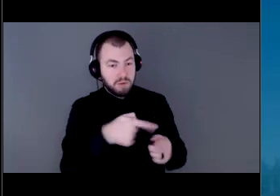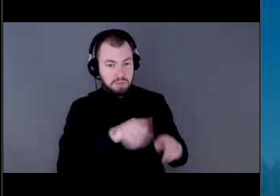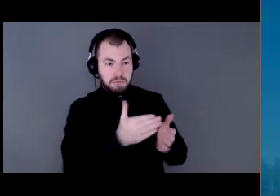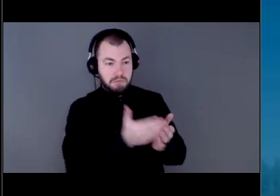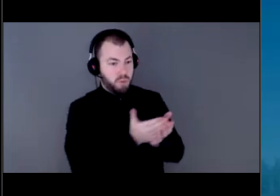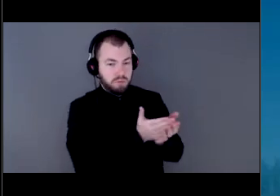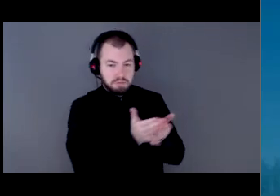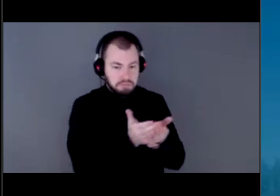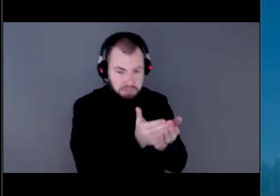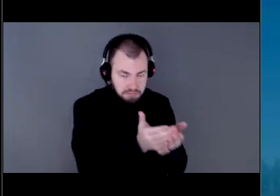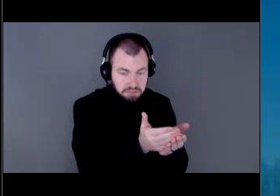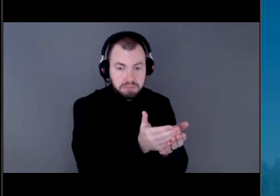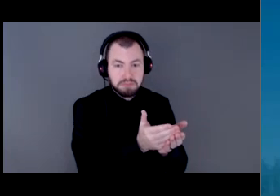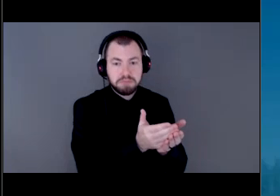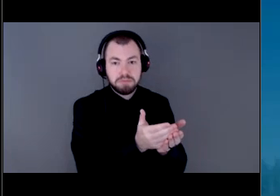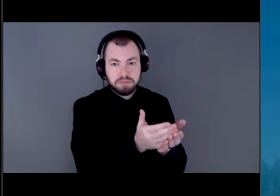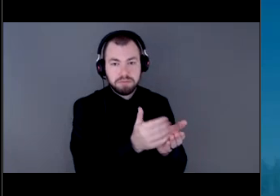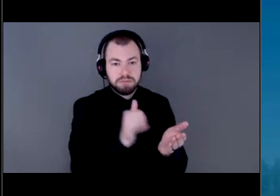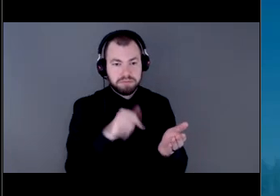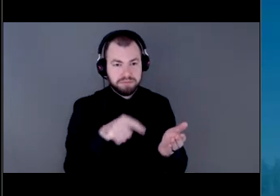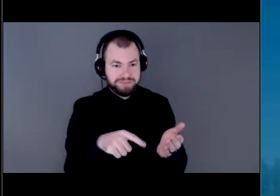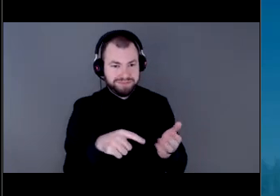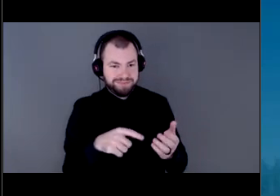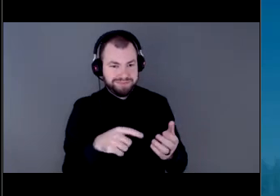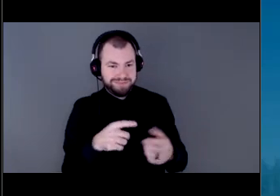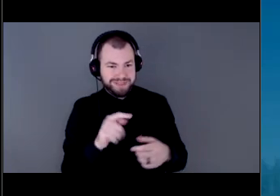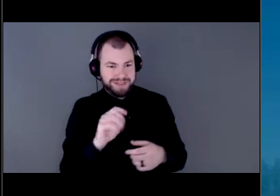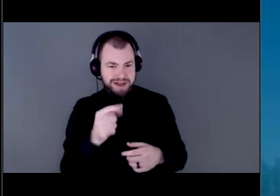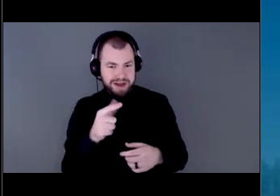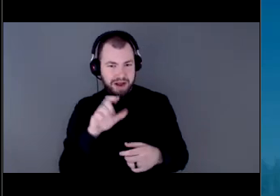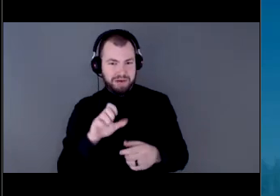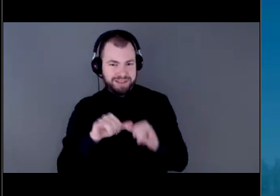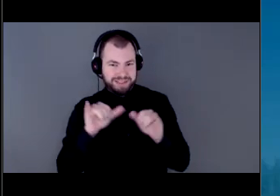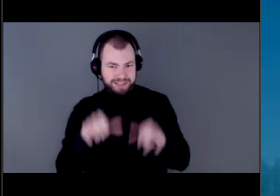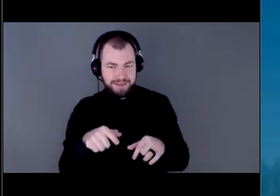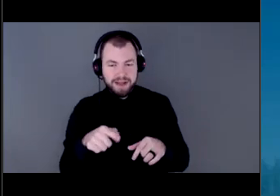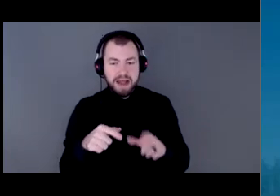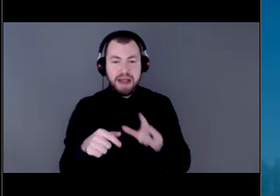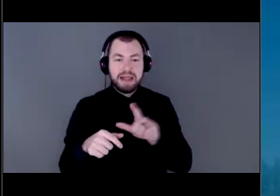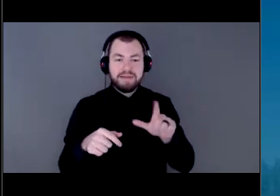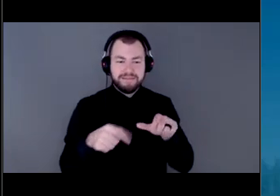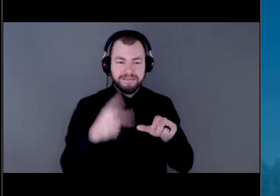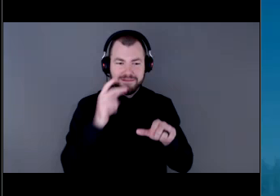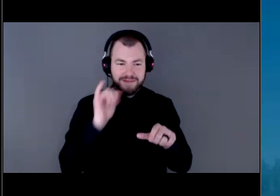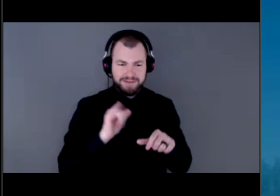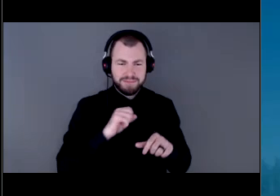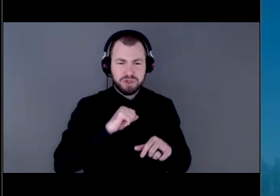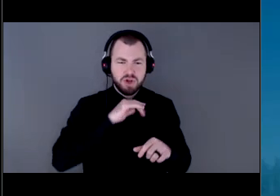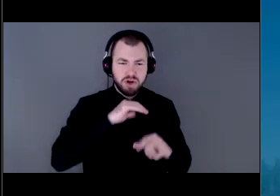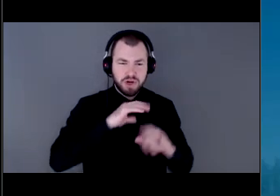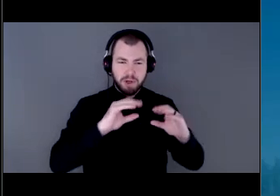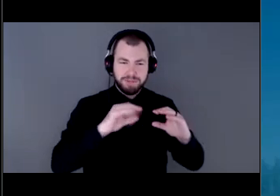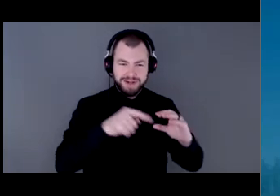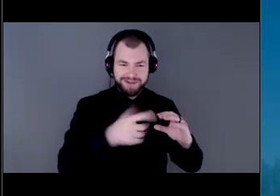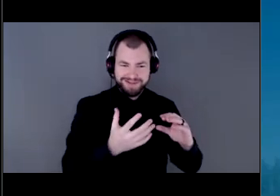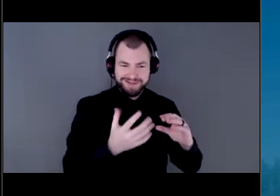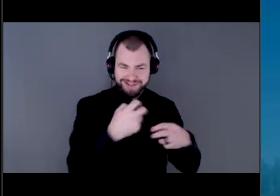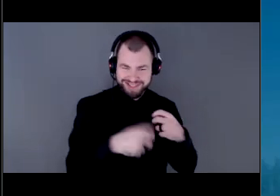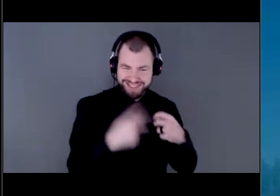this is the tricky toggle system. On the left there, it looks like sort of a dirty marshmallow. It's really hard to see. That's a